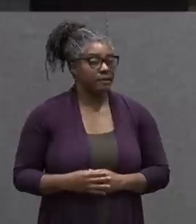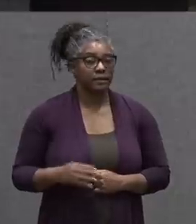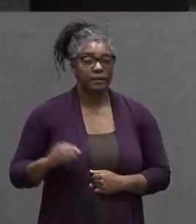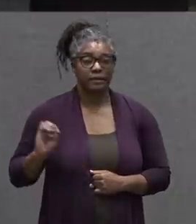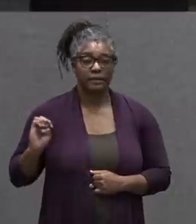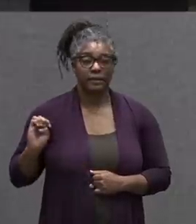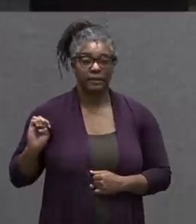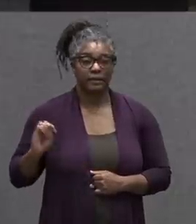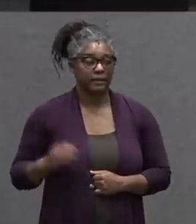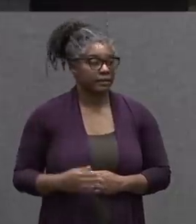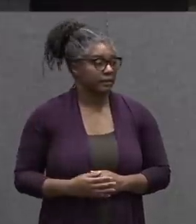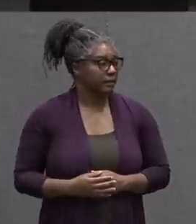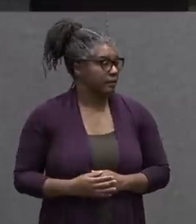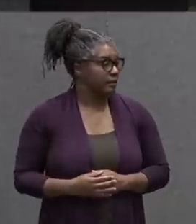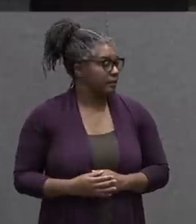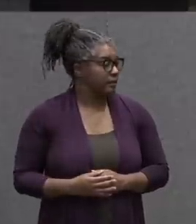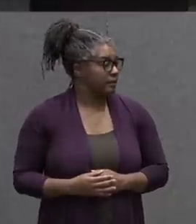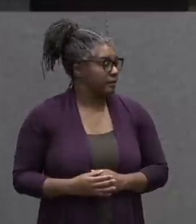E.